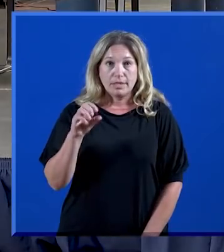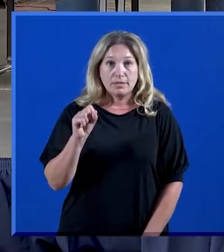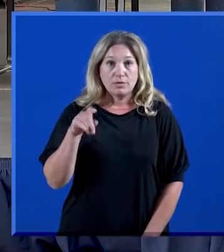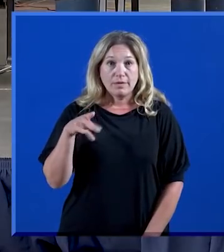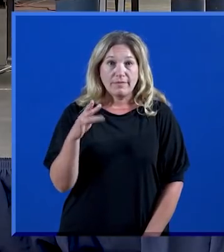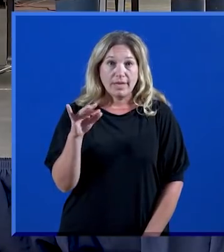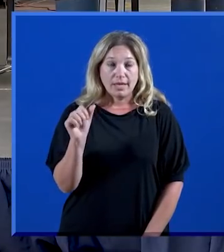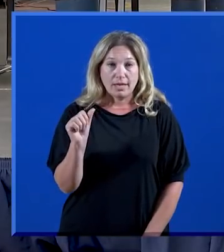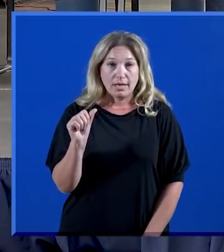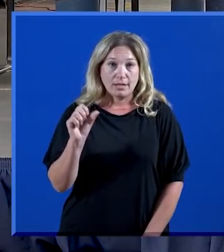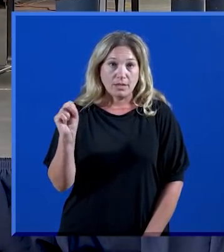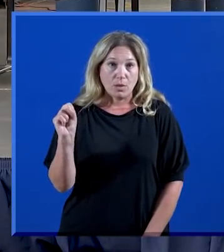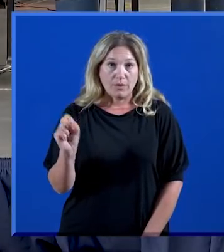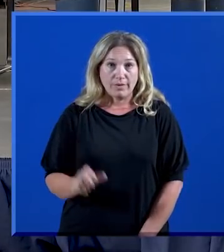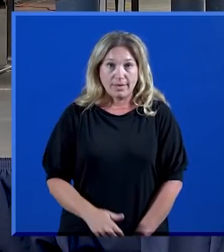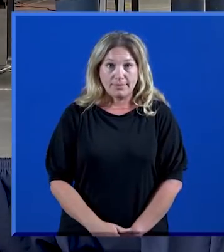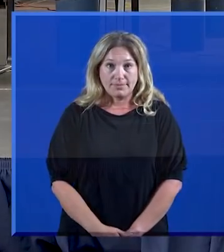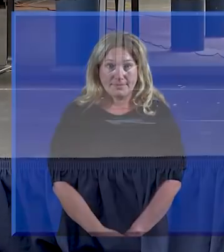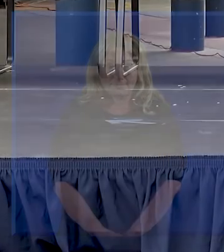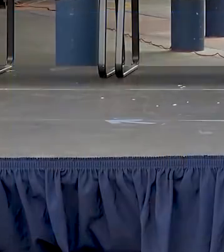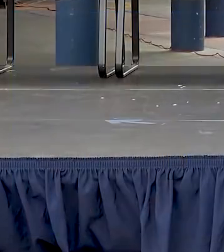Sofia Sokolova.